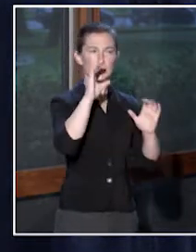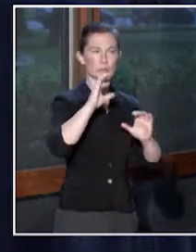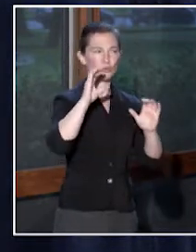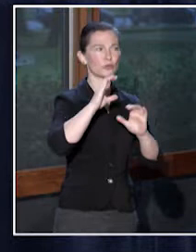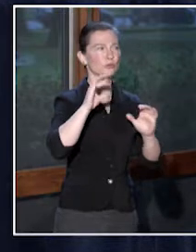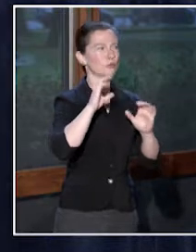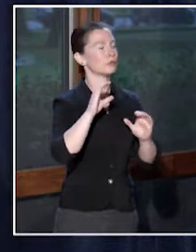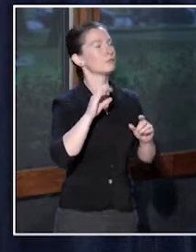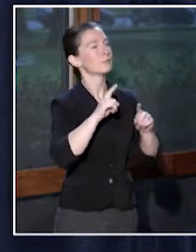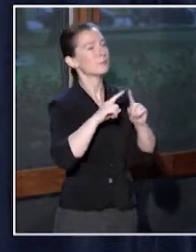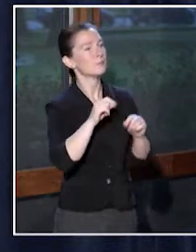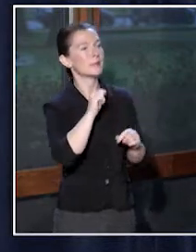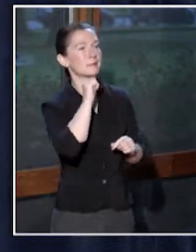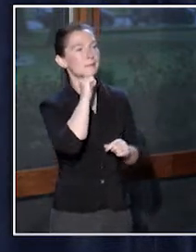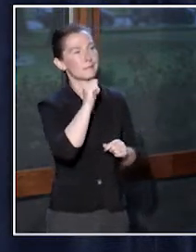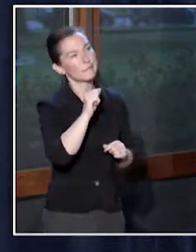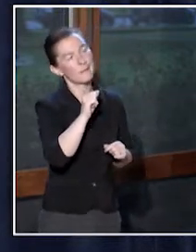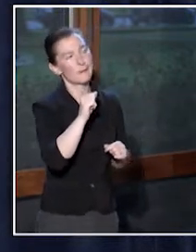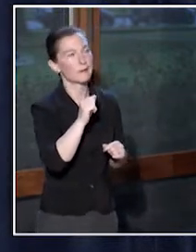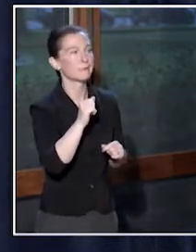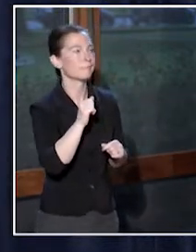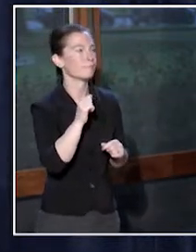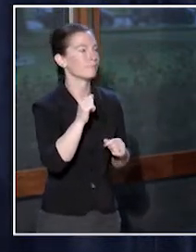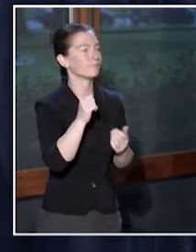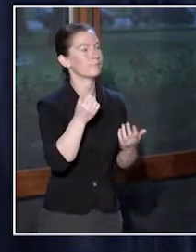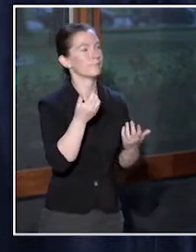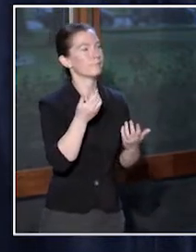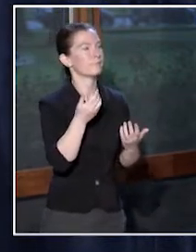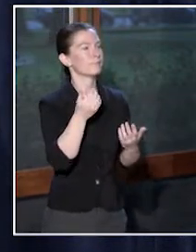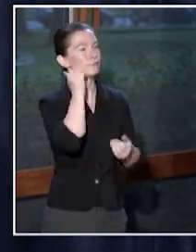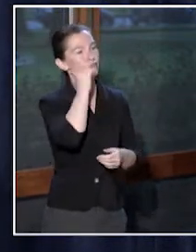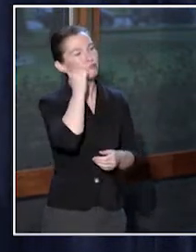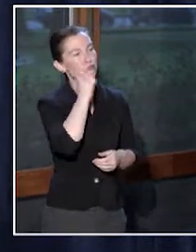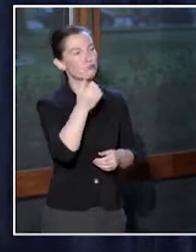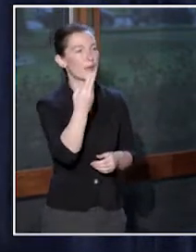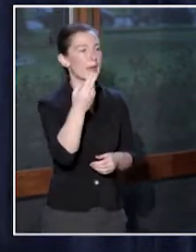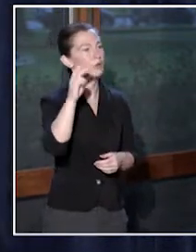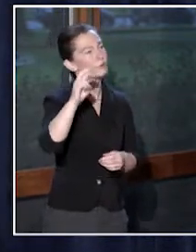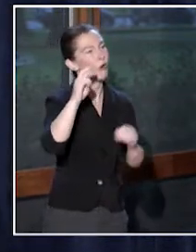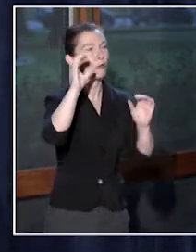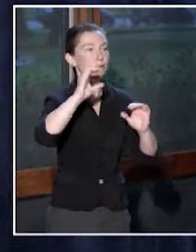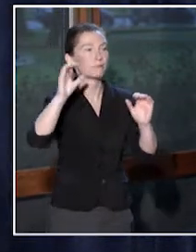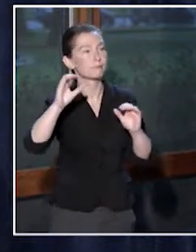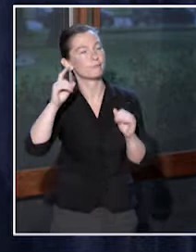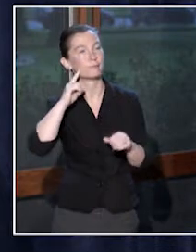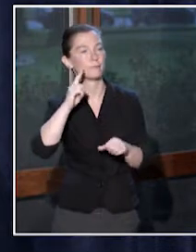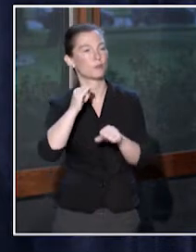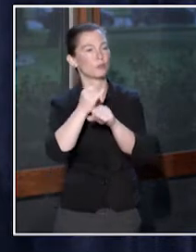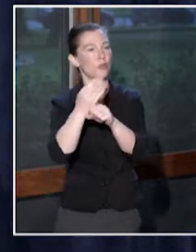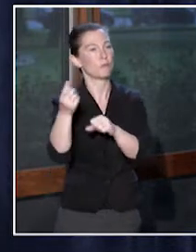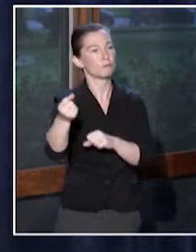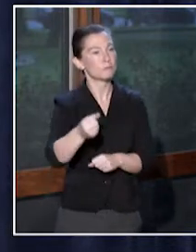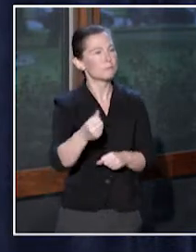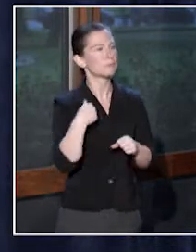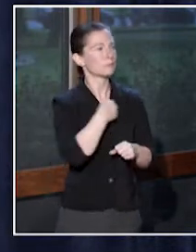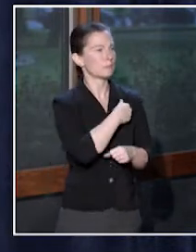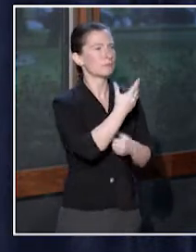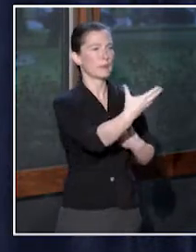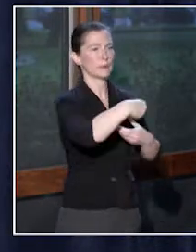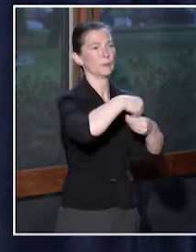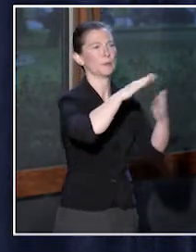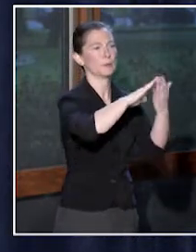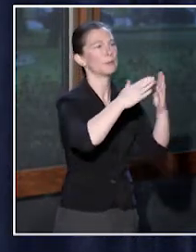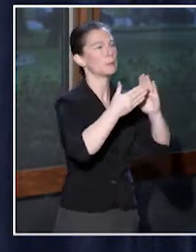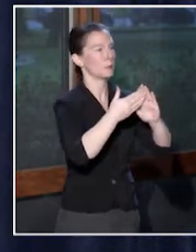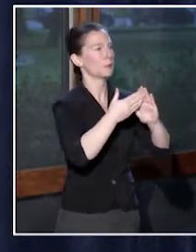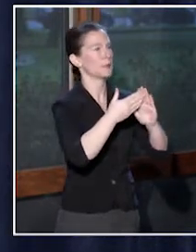was some sort of an HR exercise. No, we included community voices every single step of the way, and our